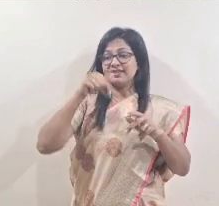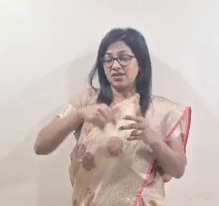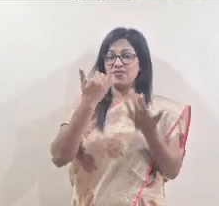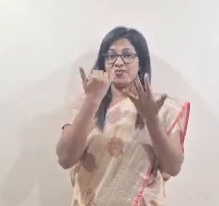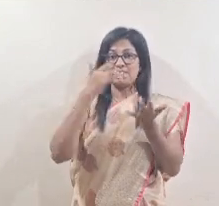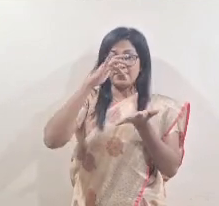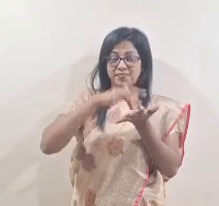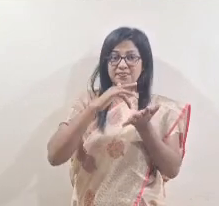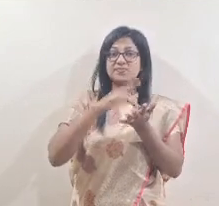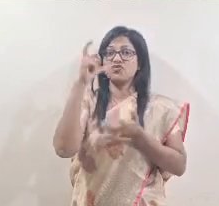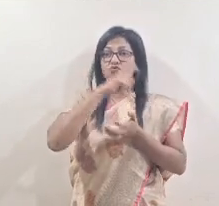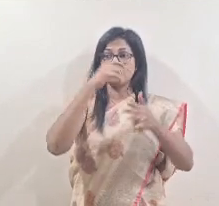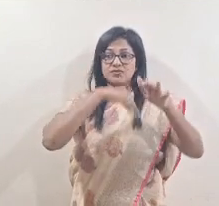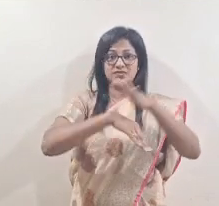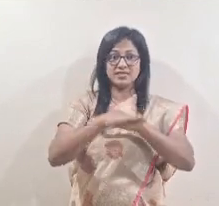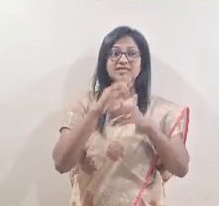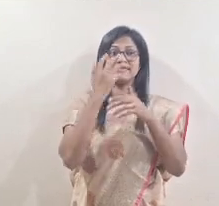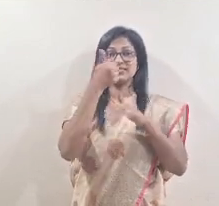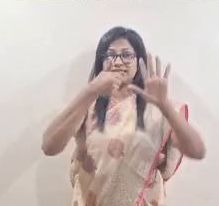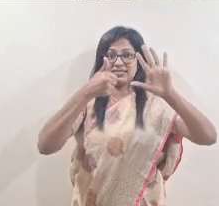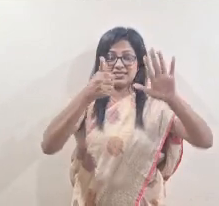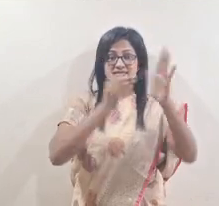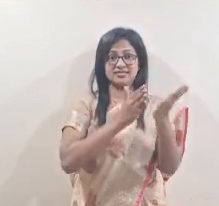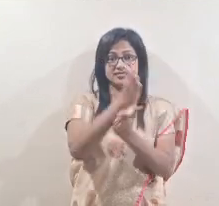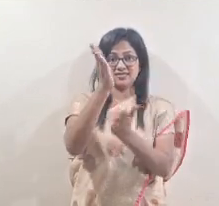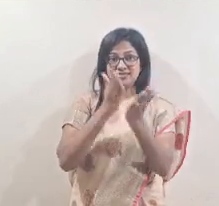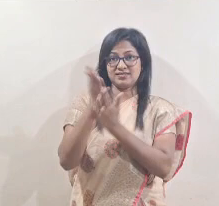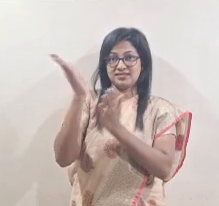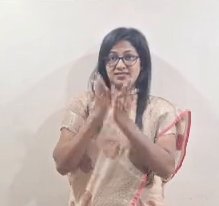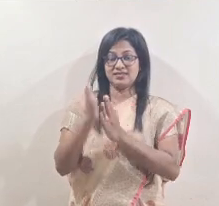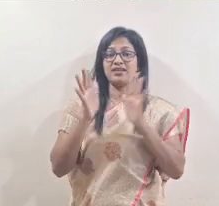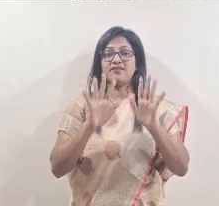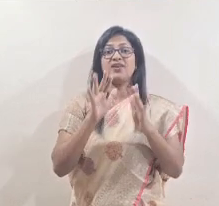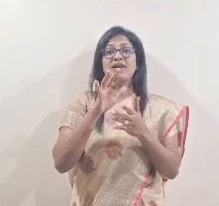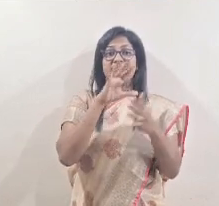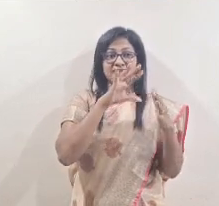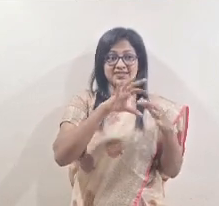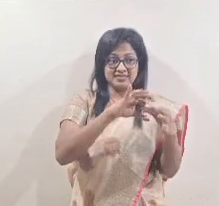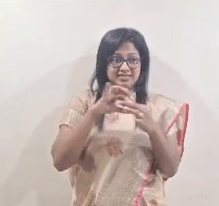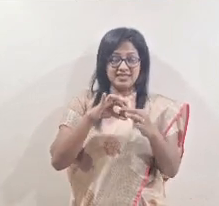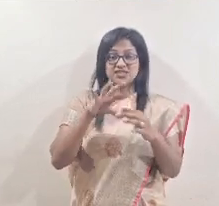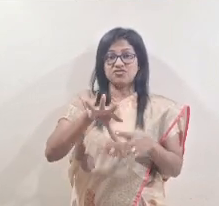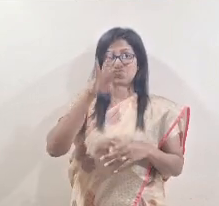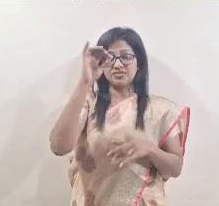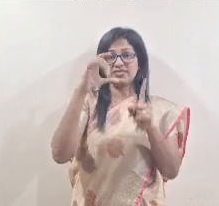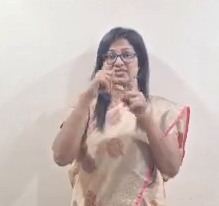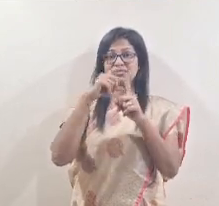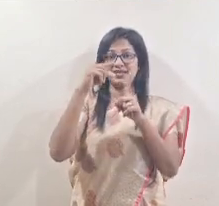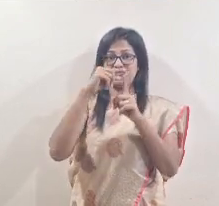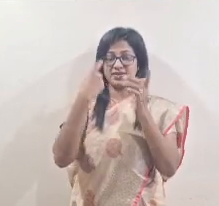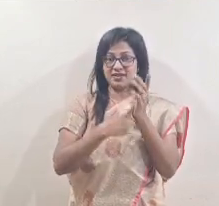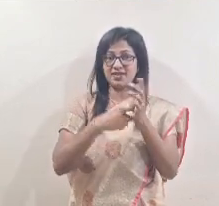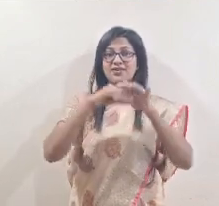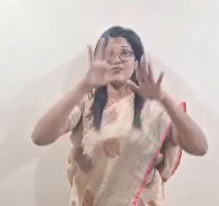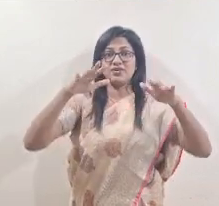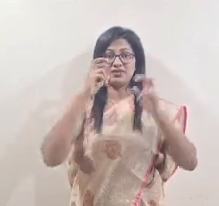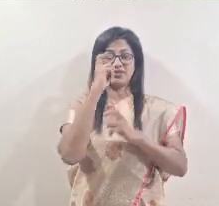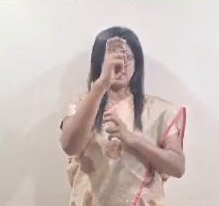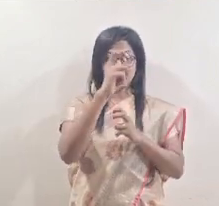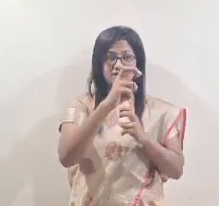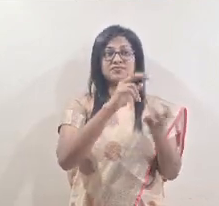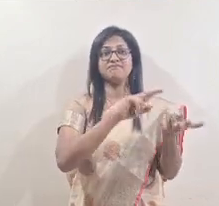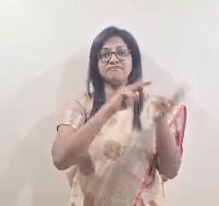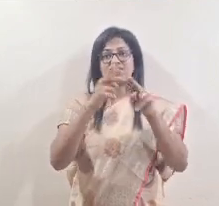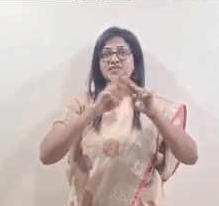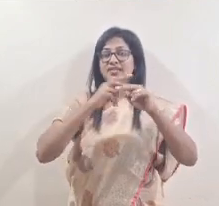Kochi, there are 6 routes running. And my basis of selection was that from the DPR for Water Metro, I have got the